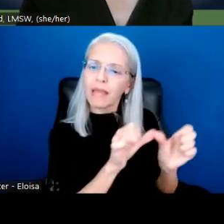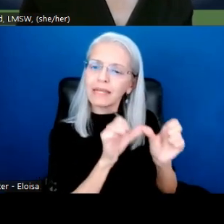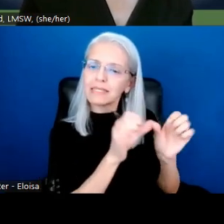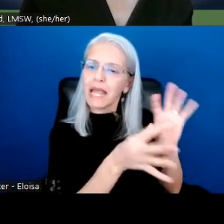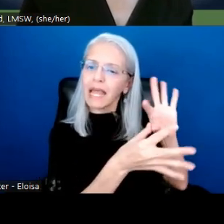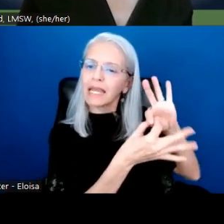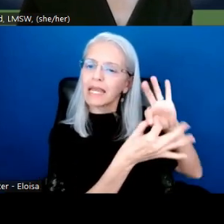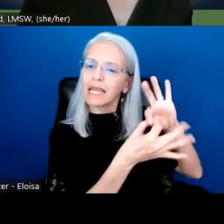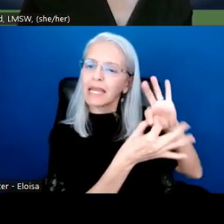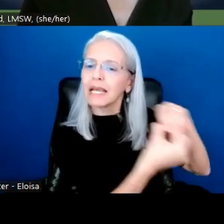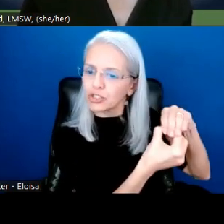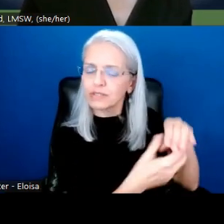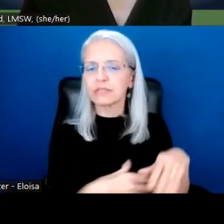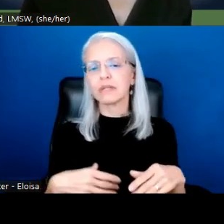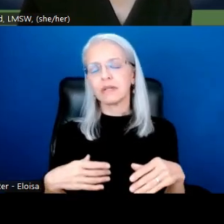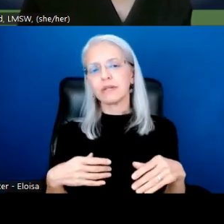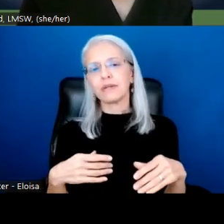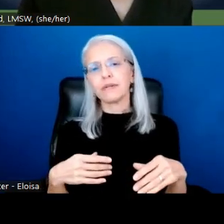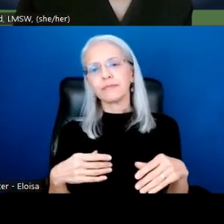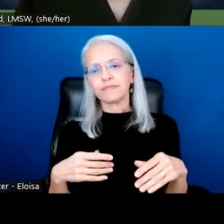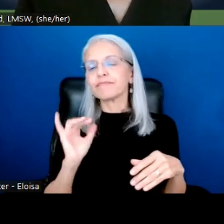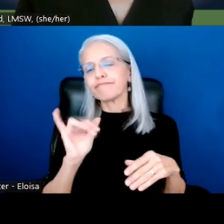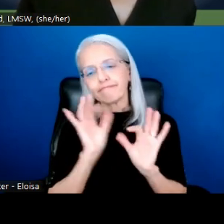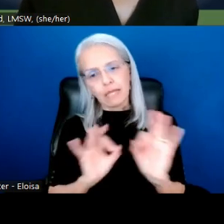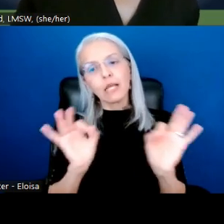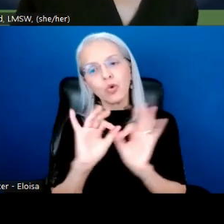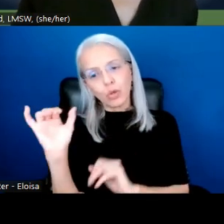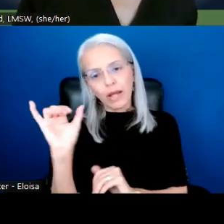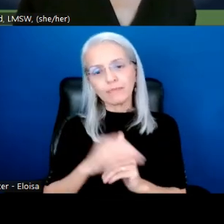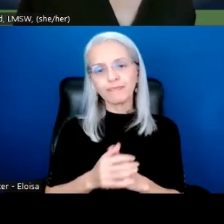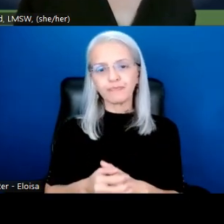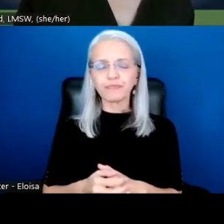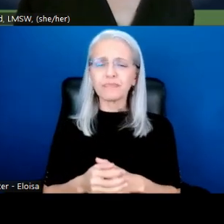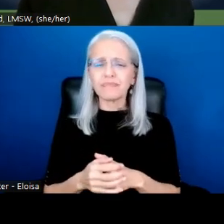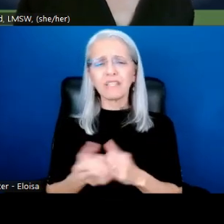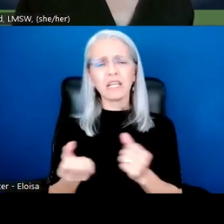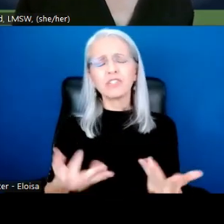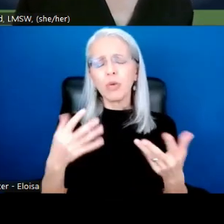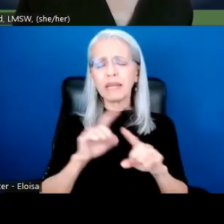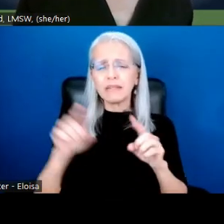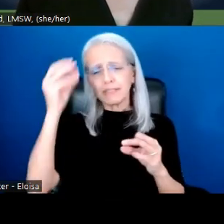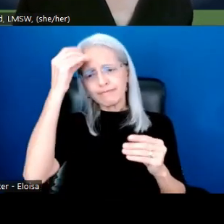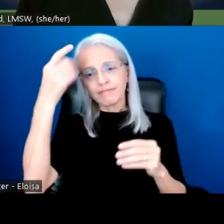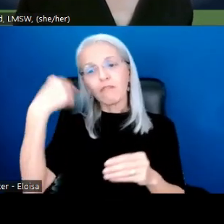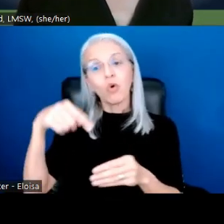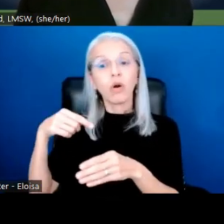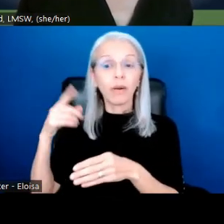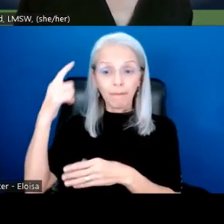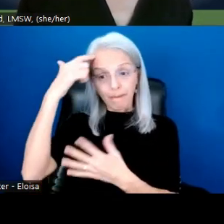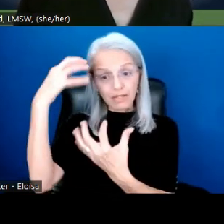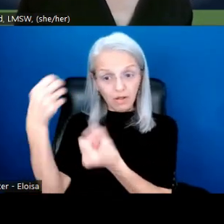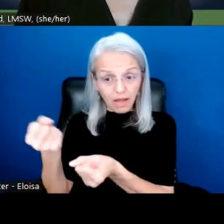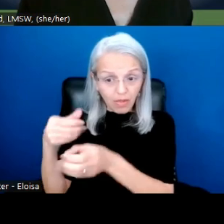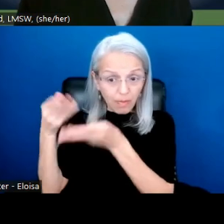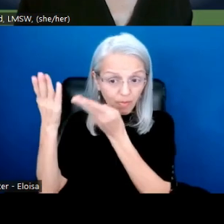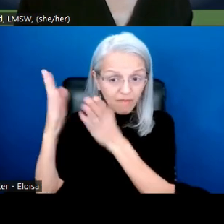connections, which is key as well. So many considerations for mental health providers, but I think it's